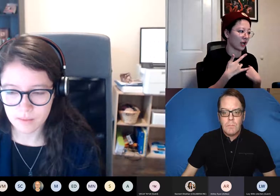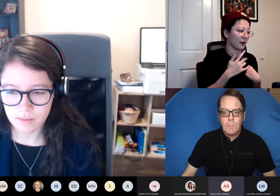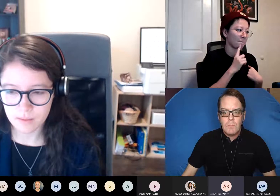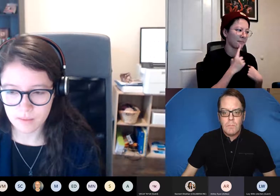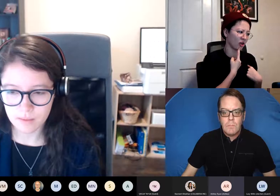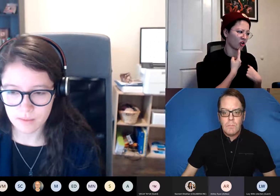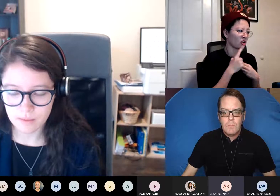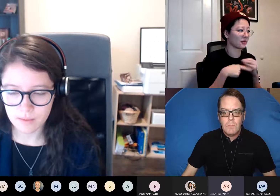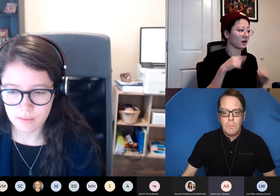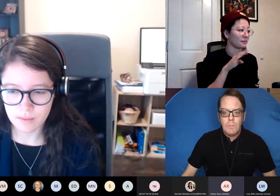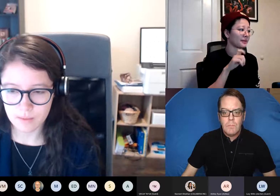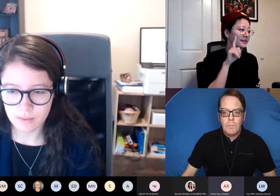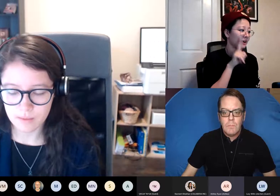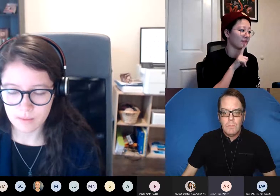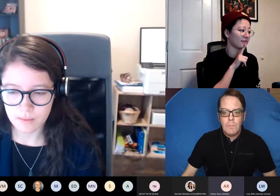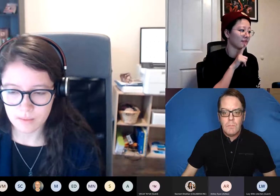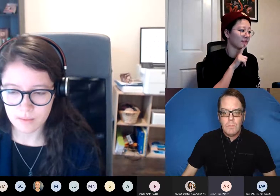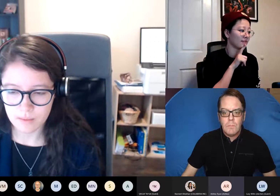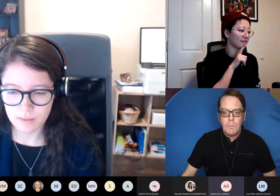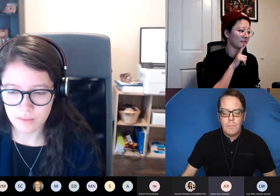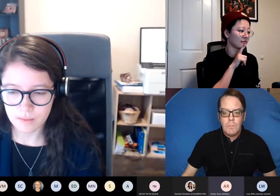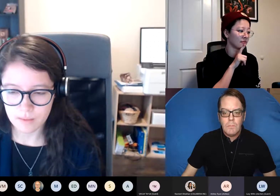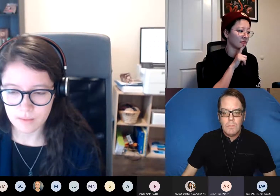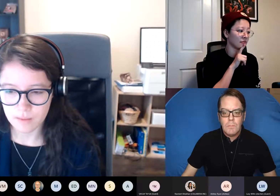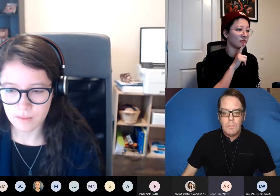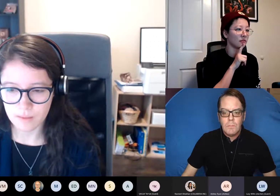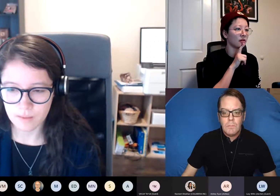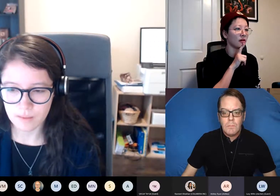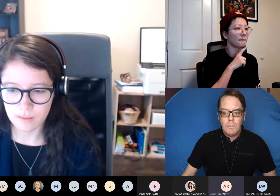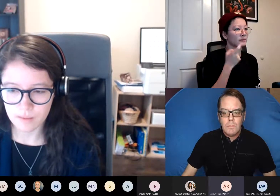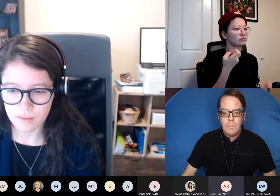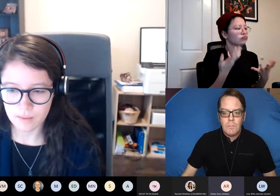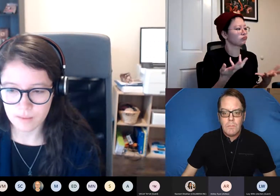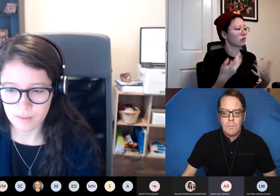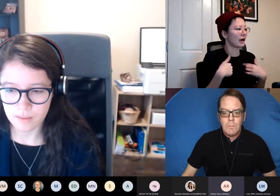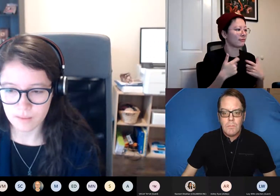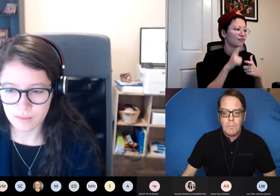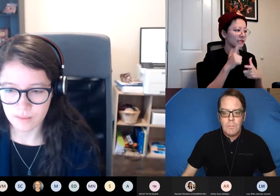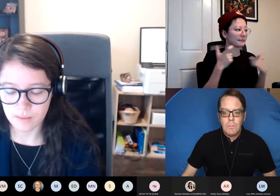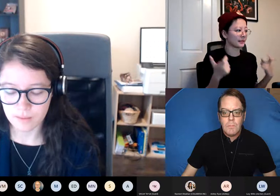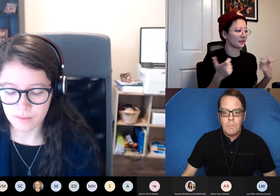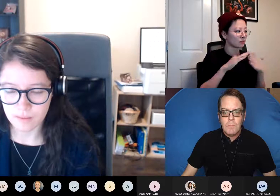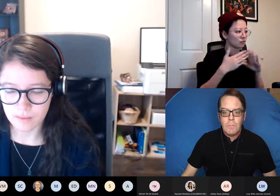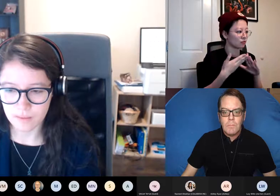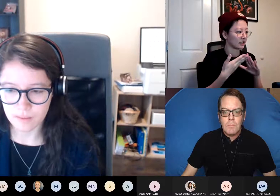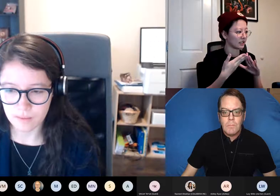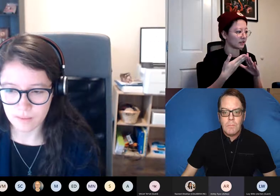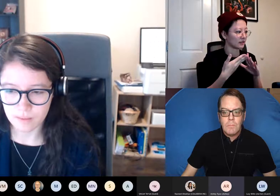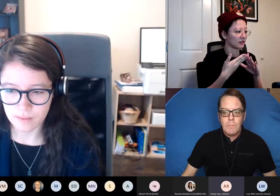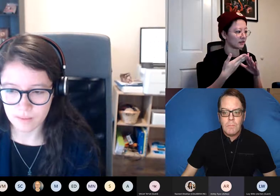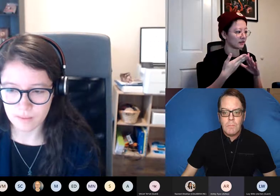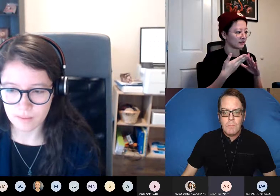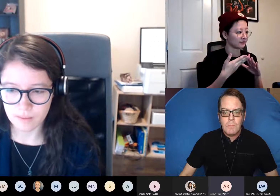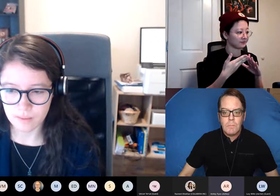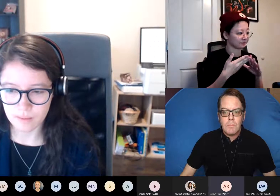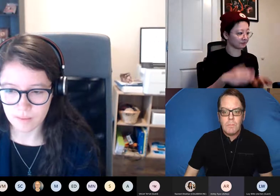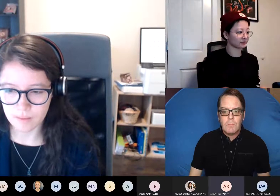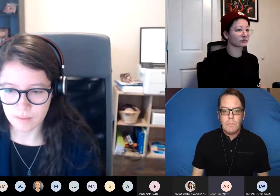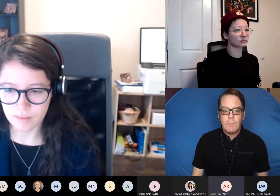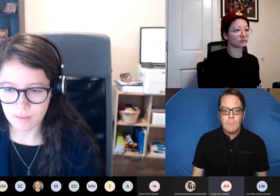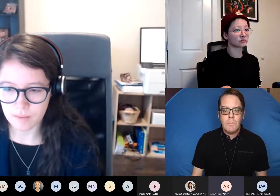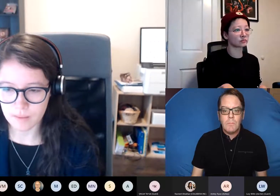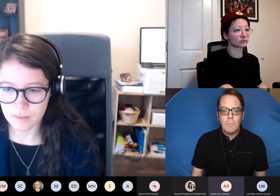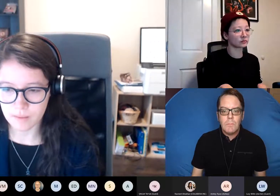my community, with my language, I don't feel bitter about being a deaf person. I actually have a really